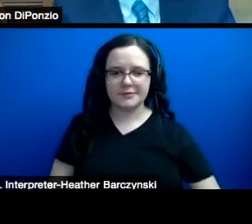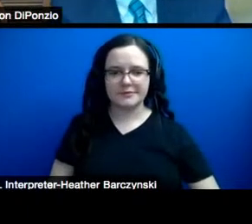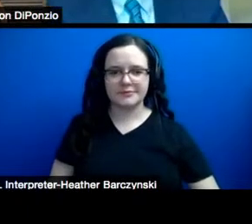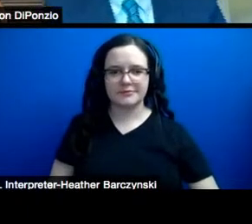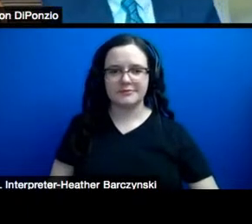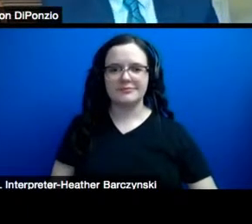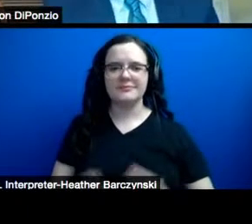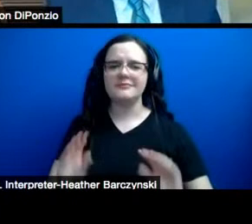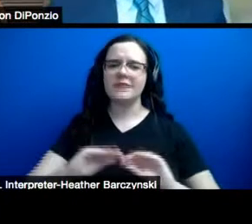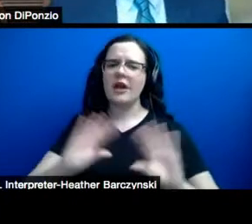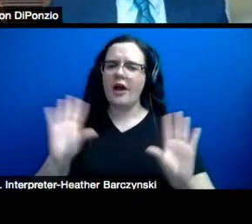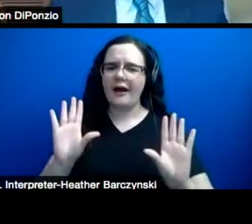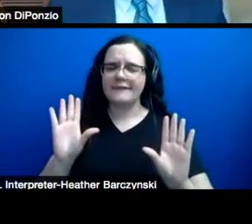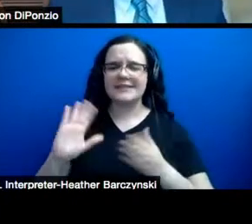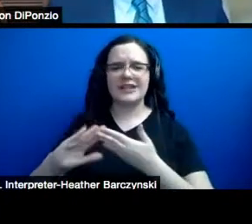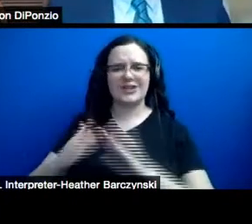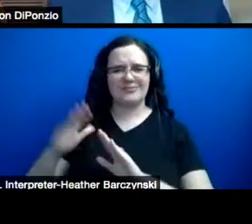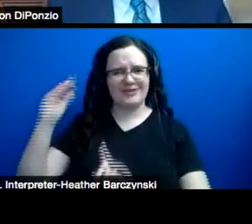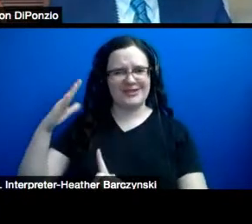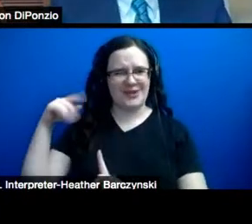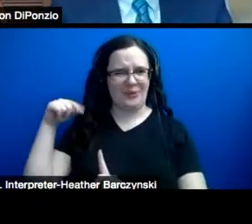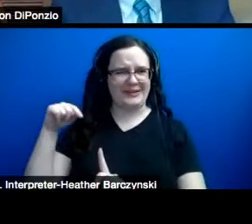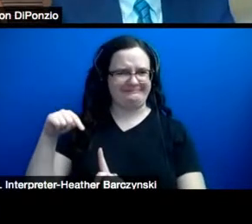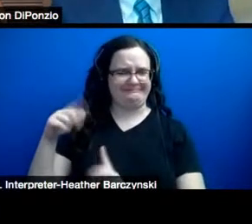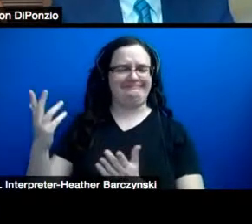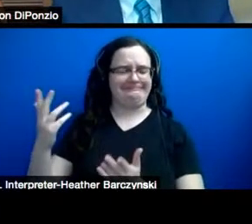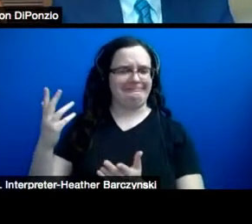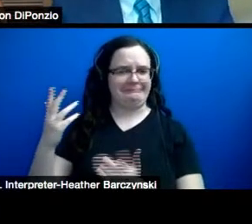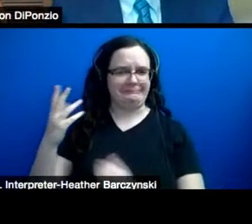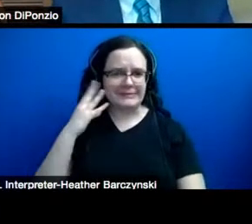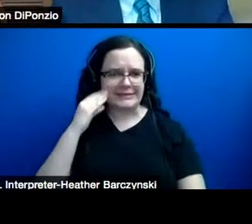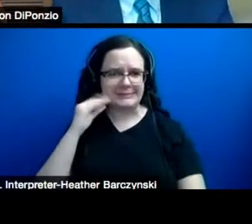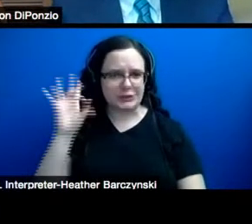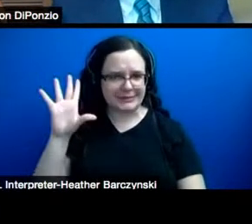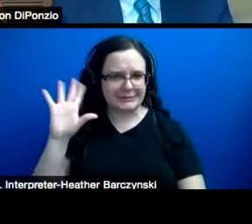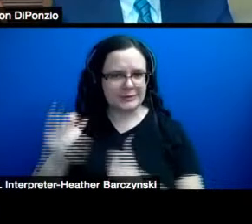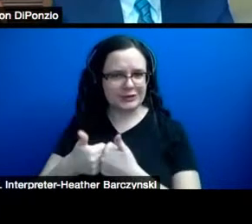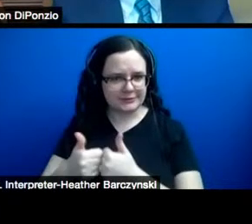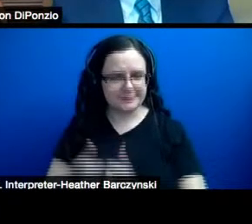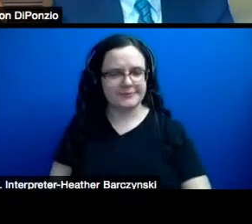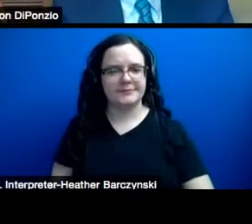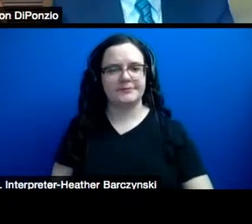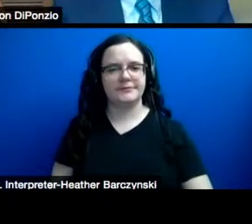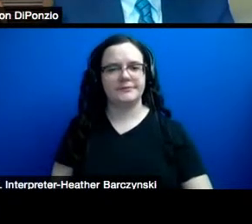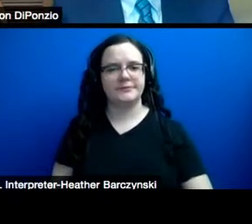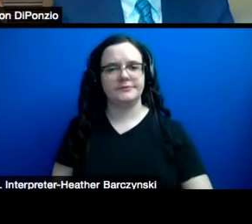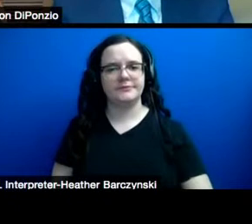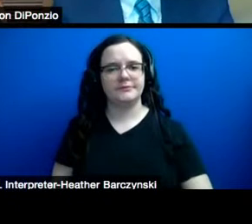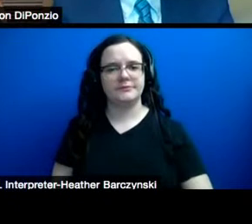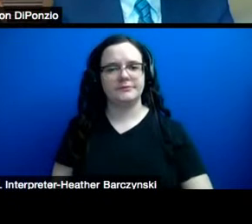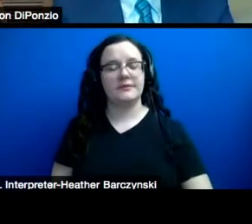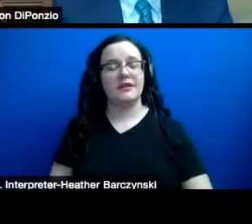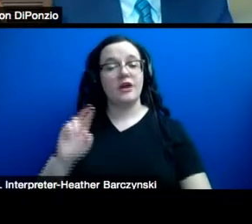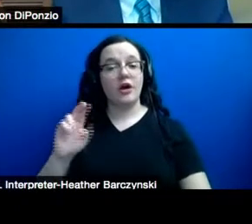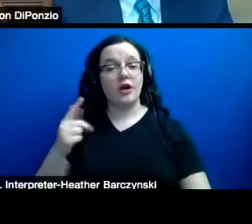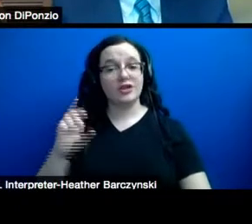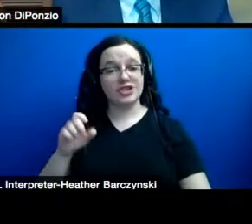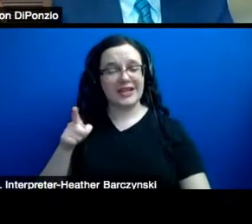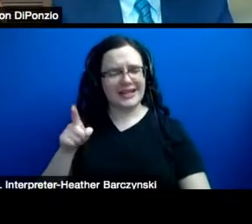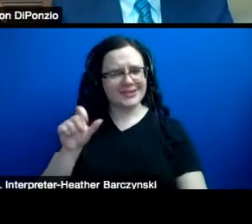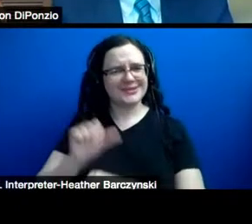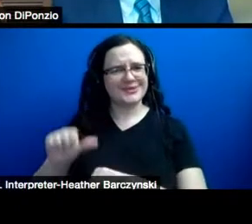Obviously, community solar is experiencing significant challenges, and RG&E is working to